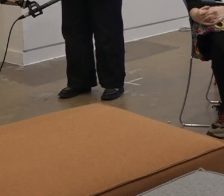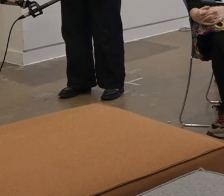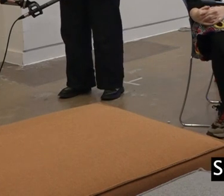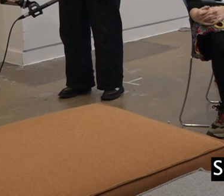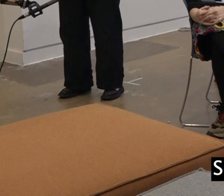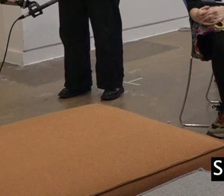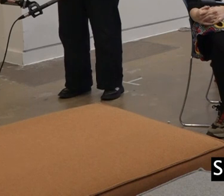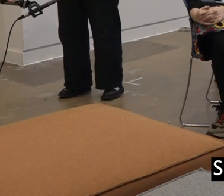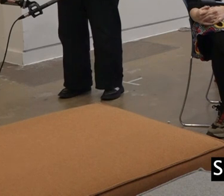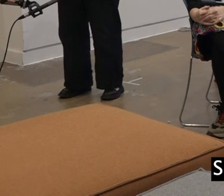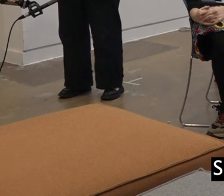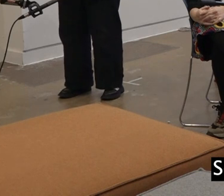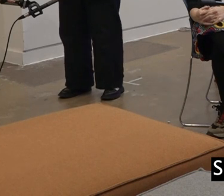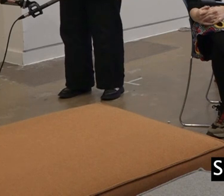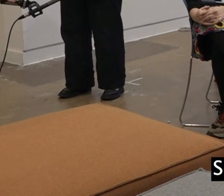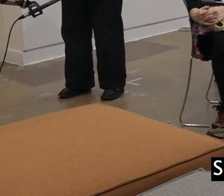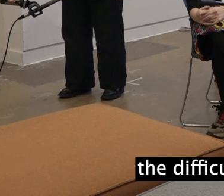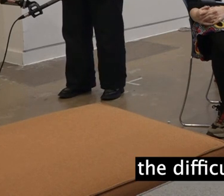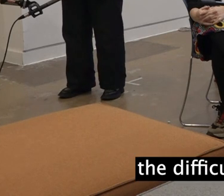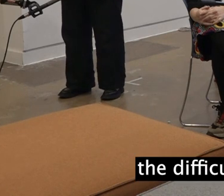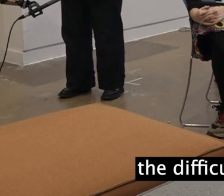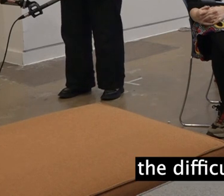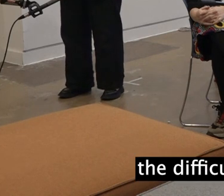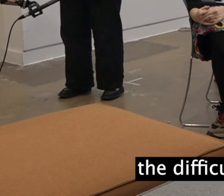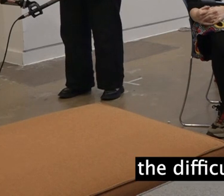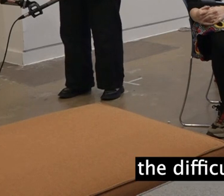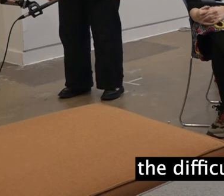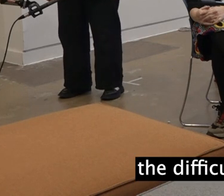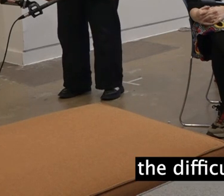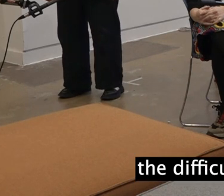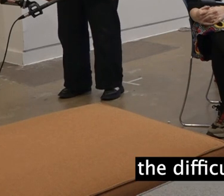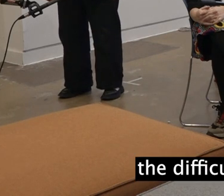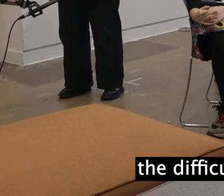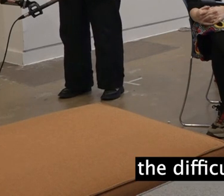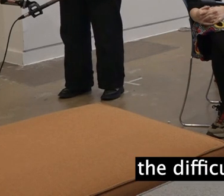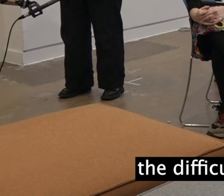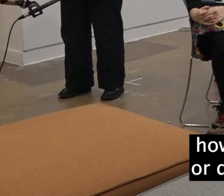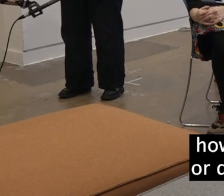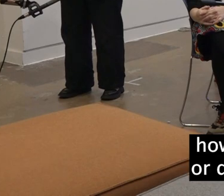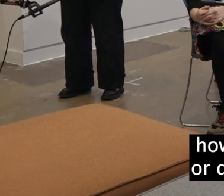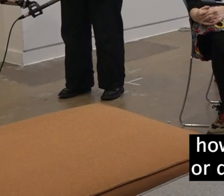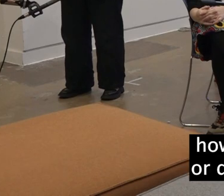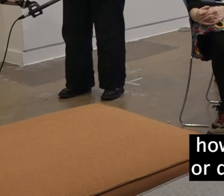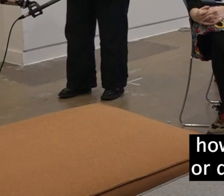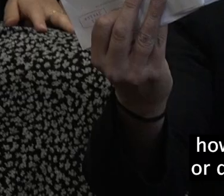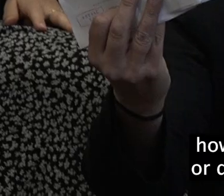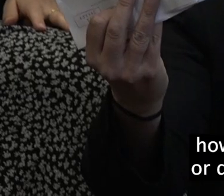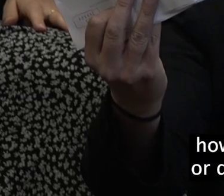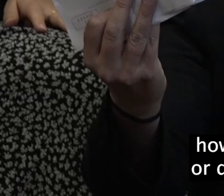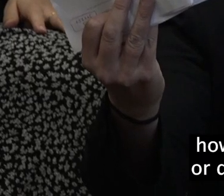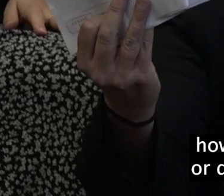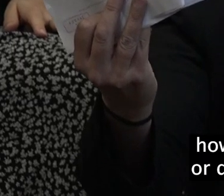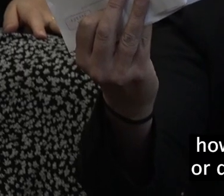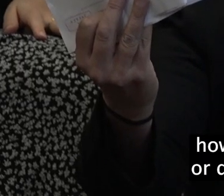internet. So we were talking about the difficulty of, if you're running a creative business, how do